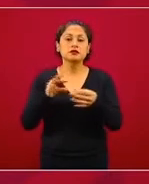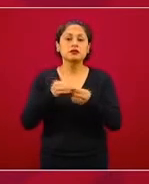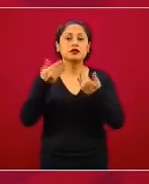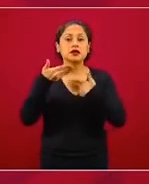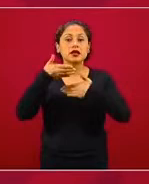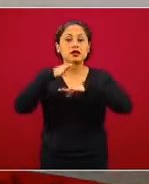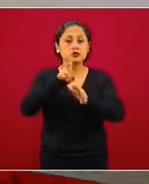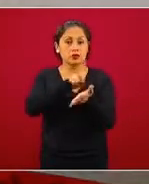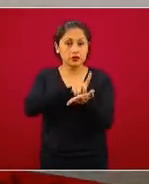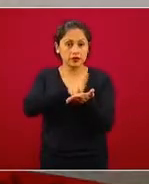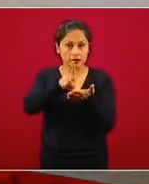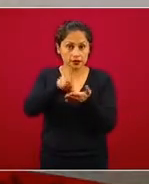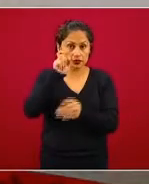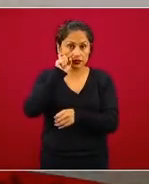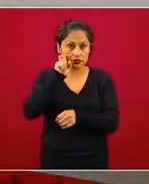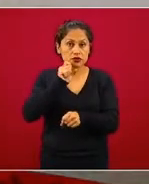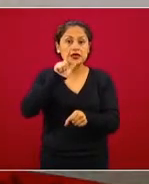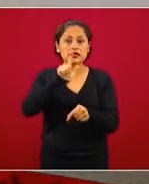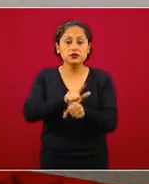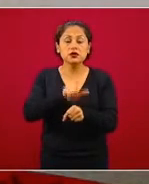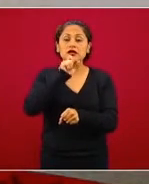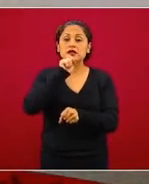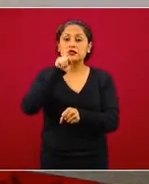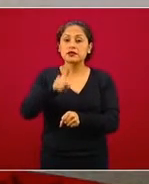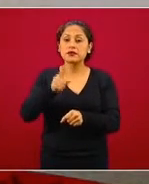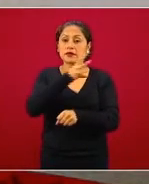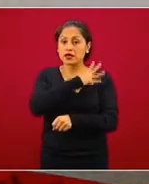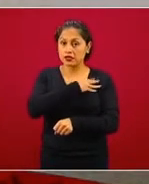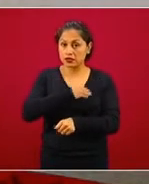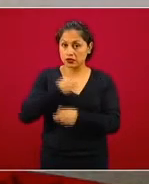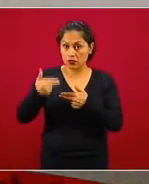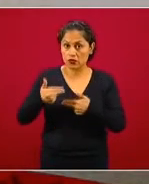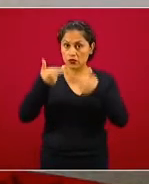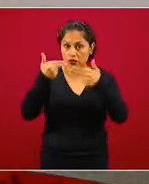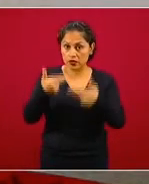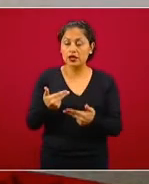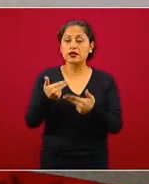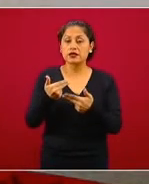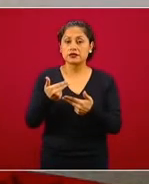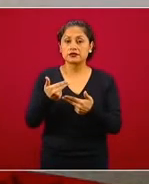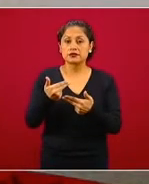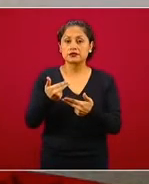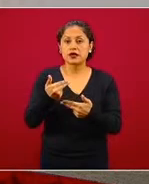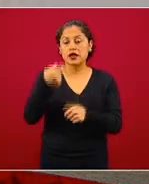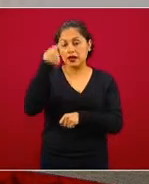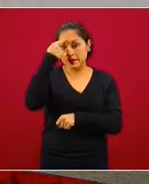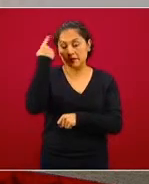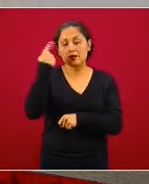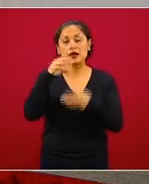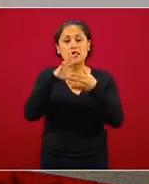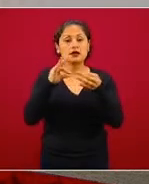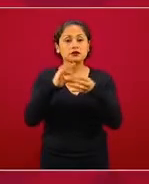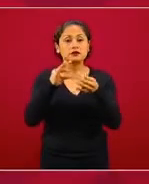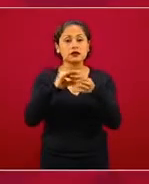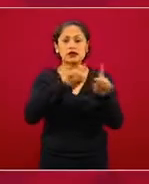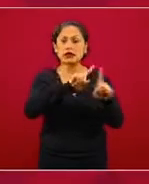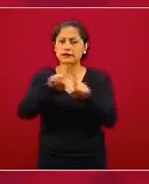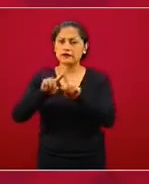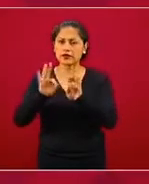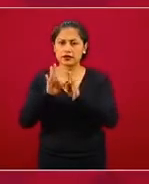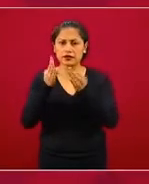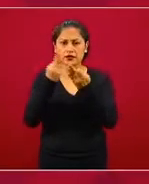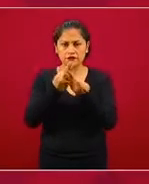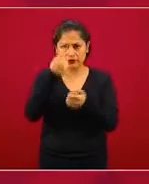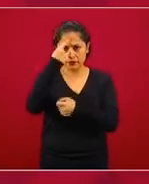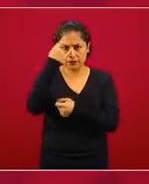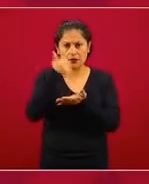sexuales y Parenthood, reproductivos, for donde hay material planning preparado, hay family planning estrategias in the que están en general curso population. para tratar de nivelar In the este next, problema que